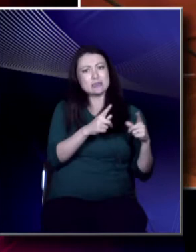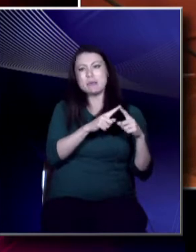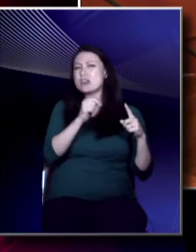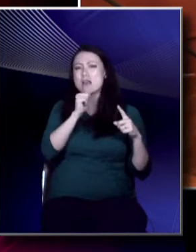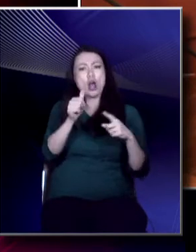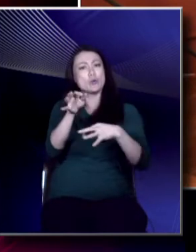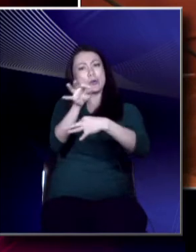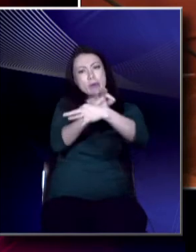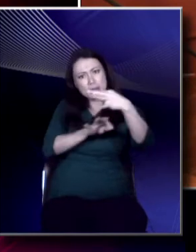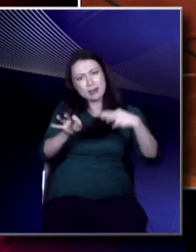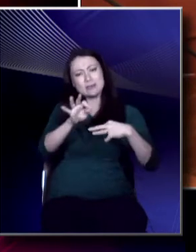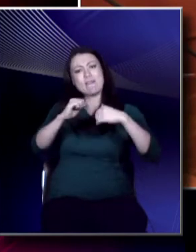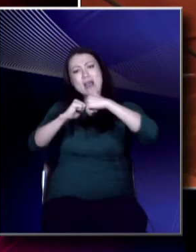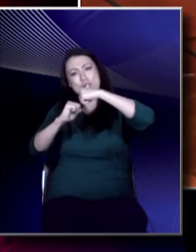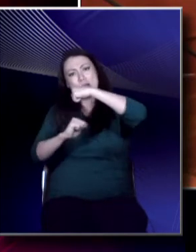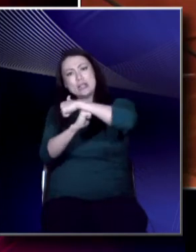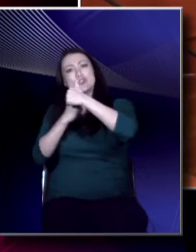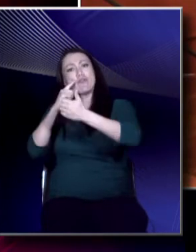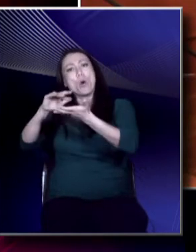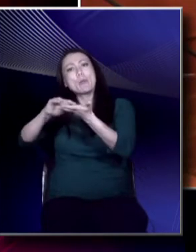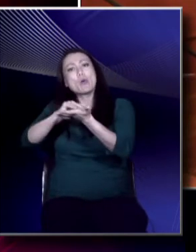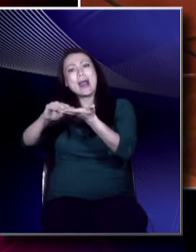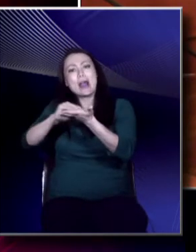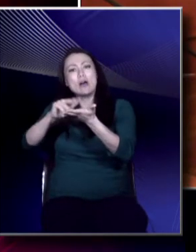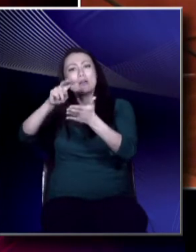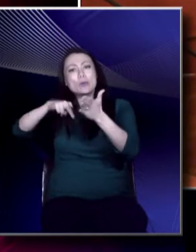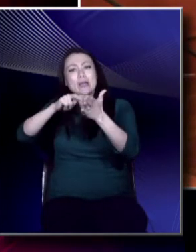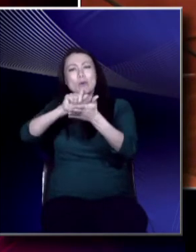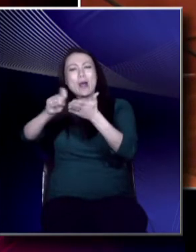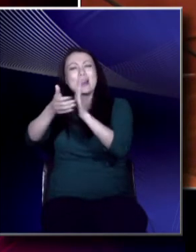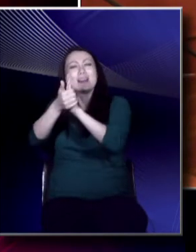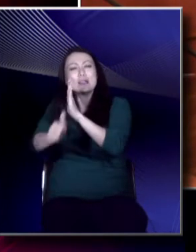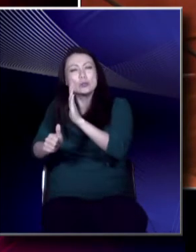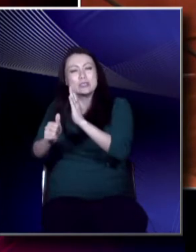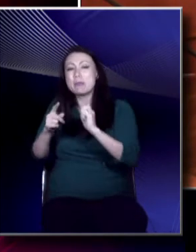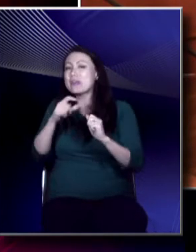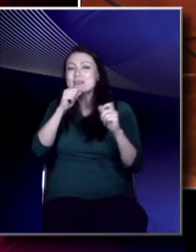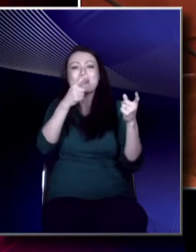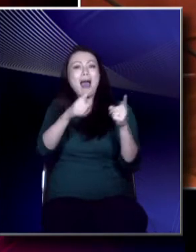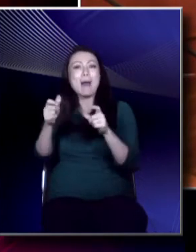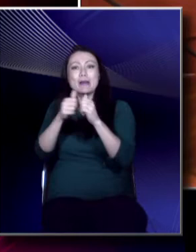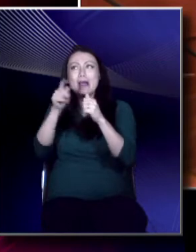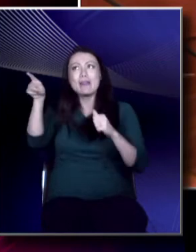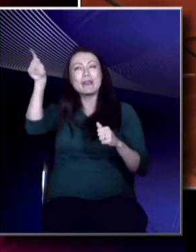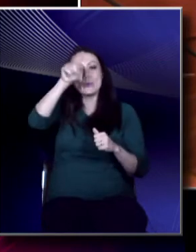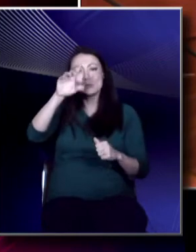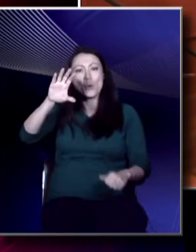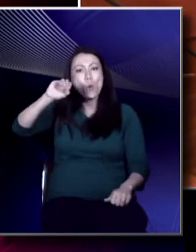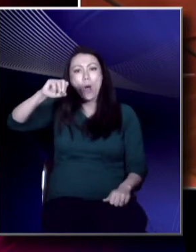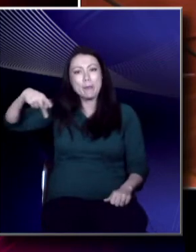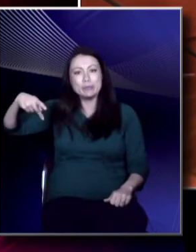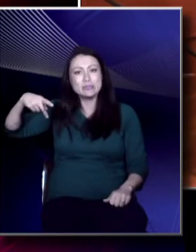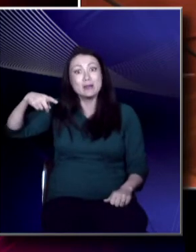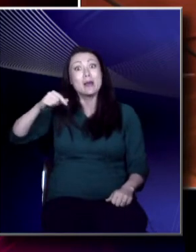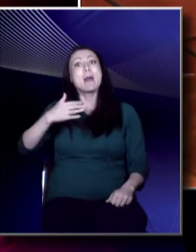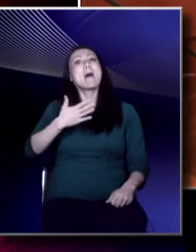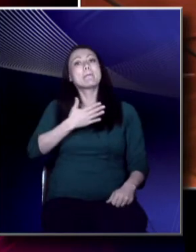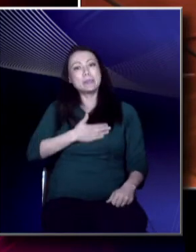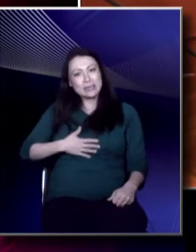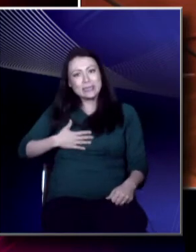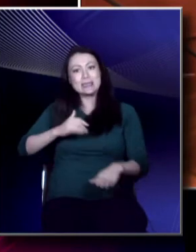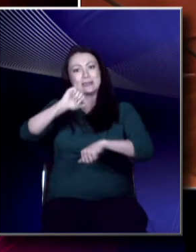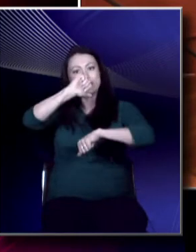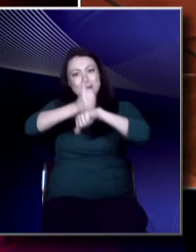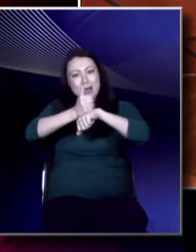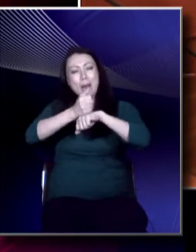solid foundation in Braille literacy. But that's not what's happening out at the regional cooperatives. Please enact